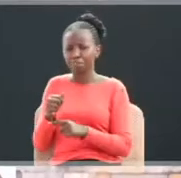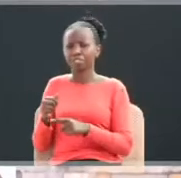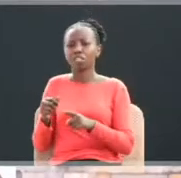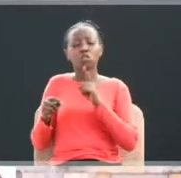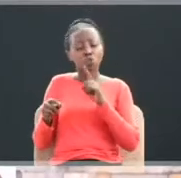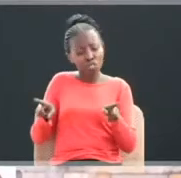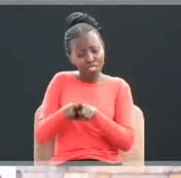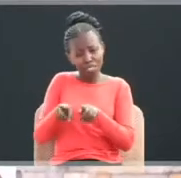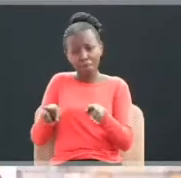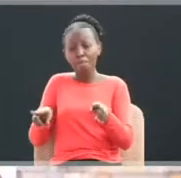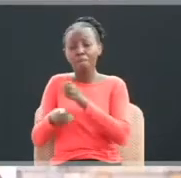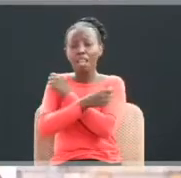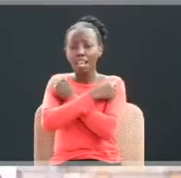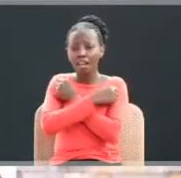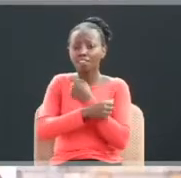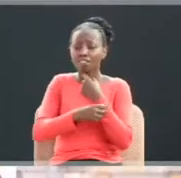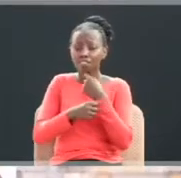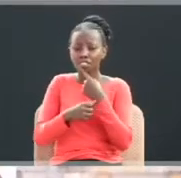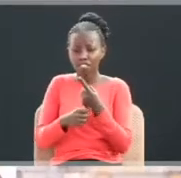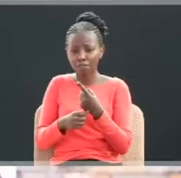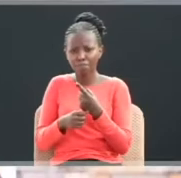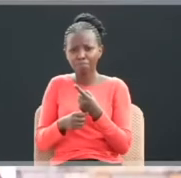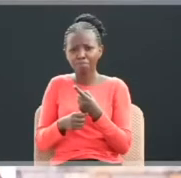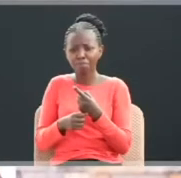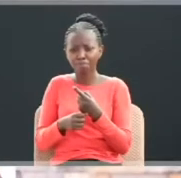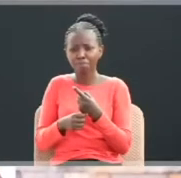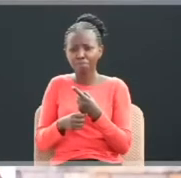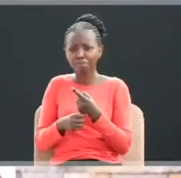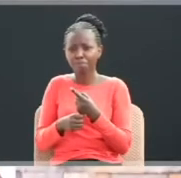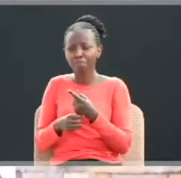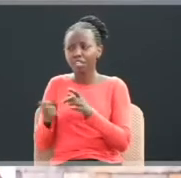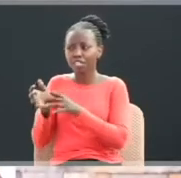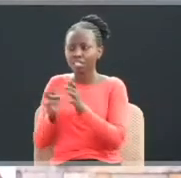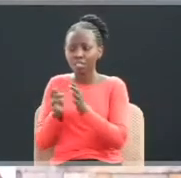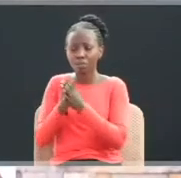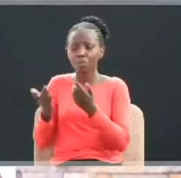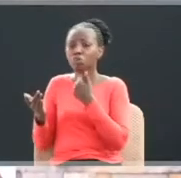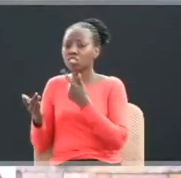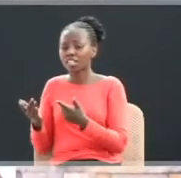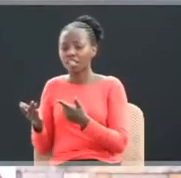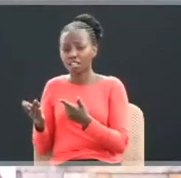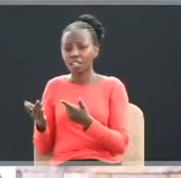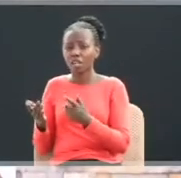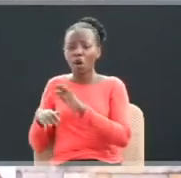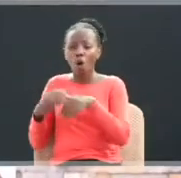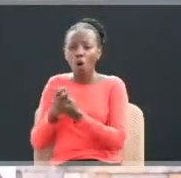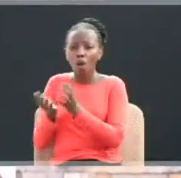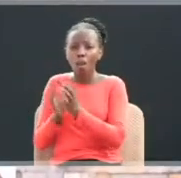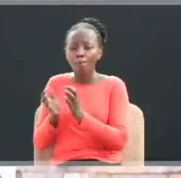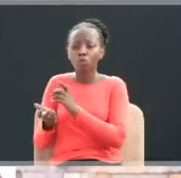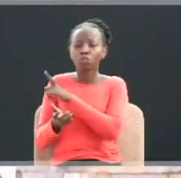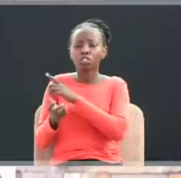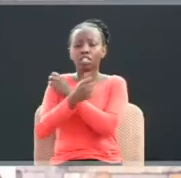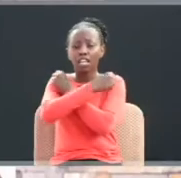condemn. If you read 1 Corinthians 13, it will tell you what love is all about. And here Peter is saying, for us, though scattered